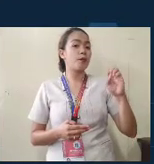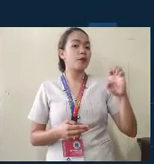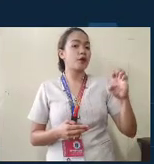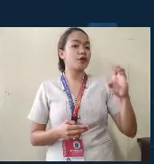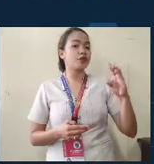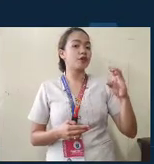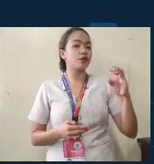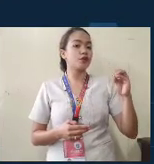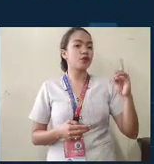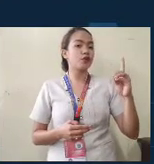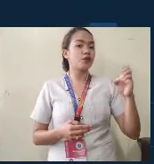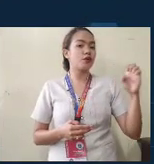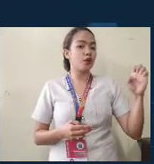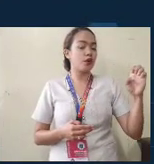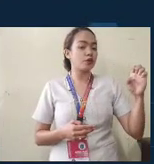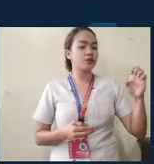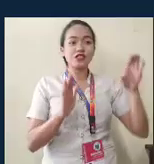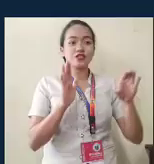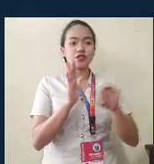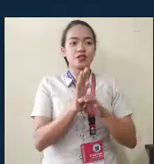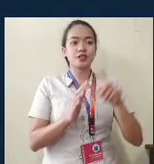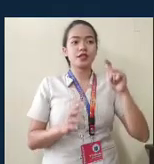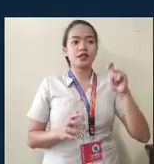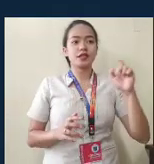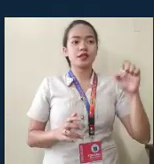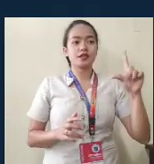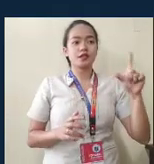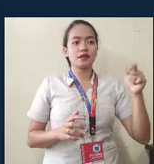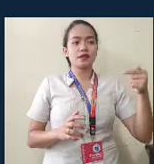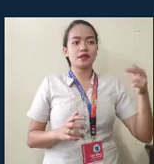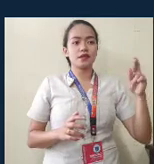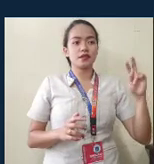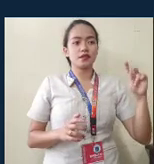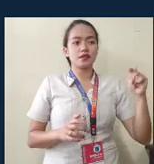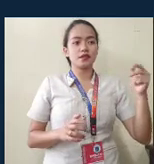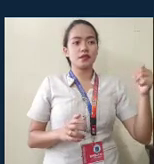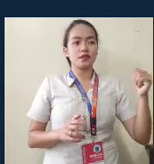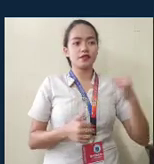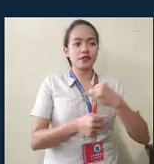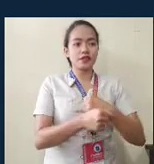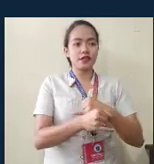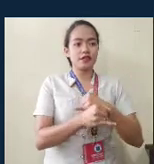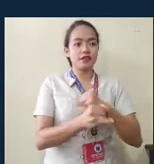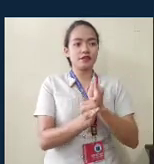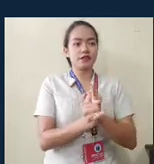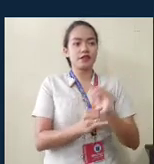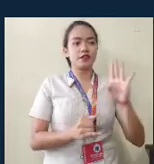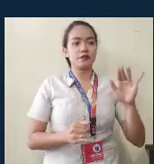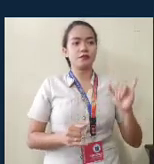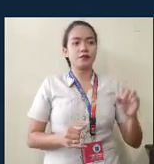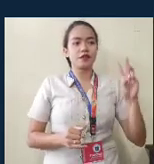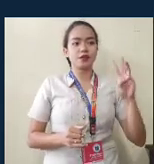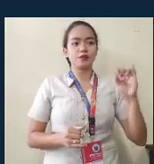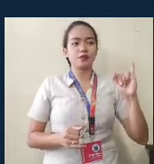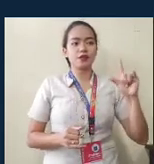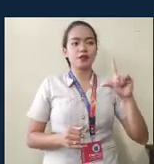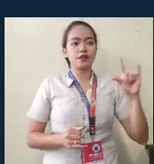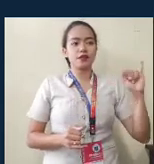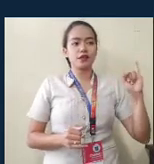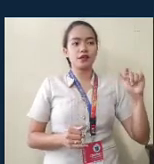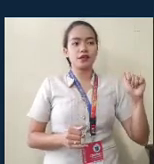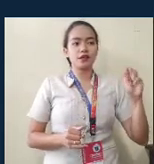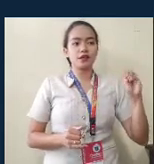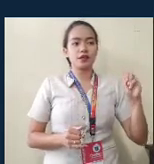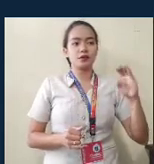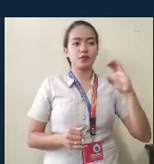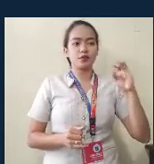First picture, Telegraph invented by